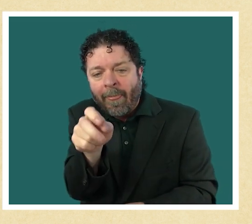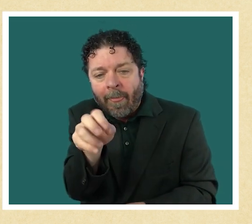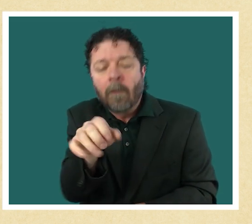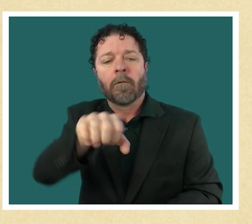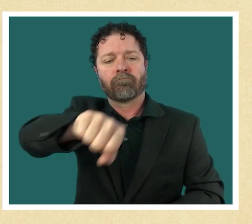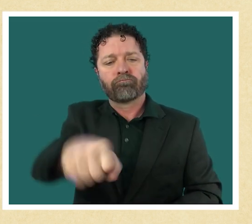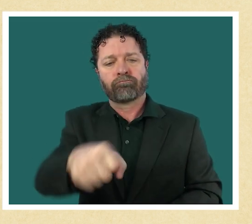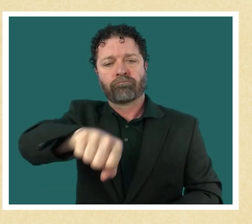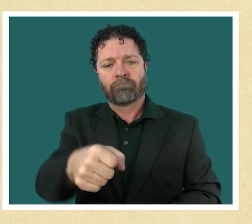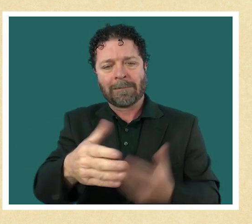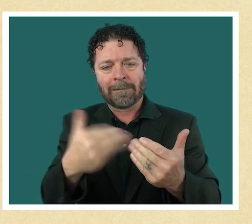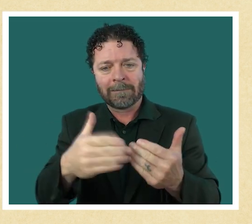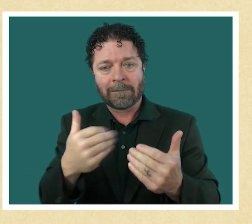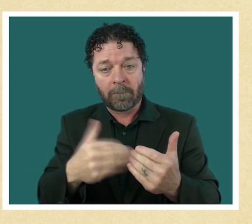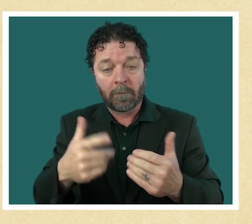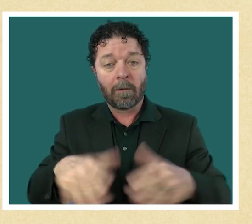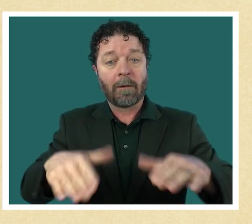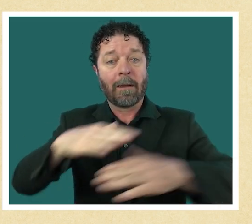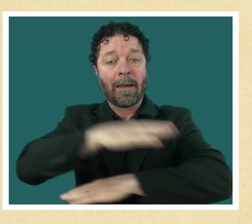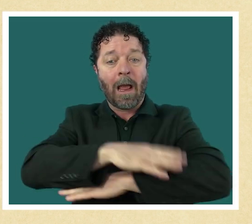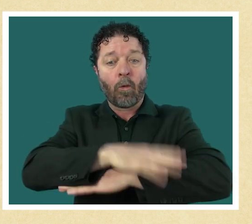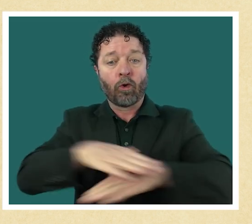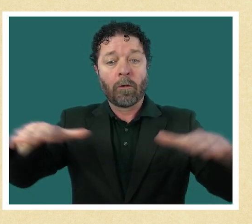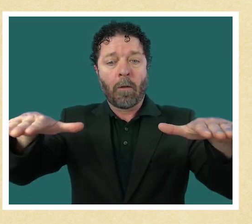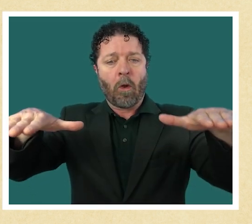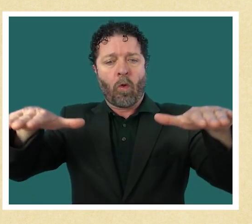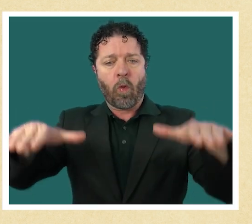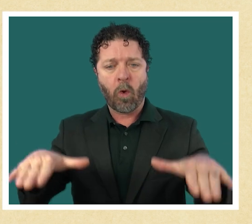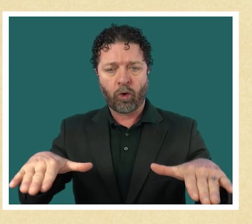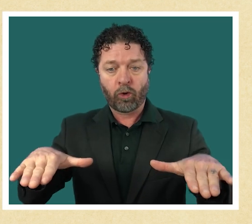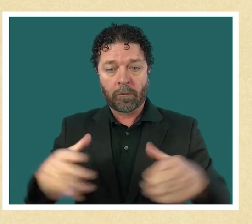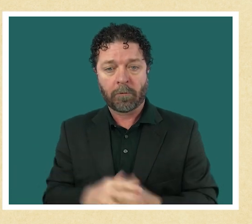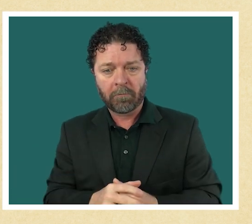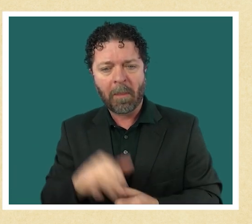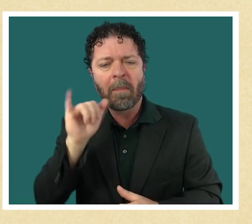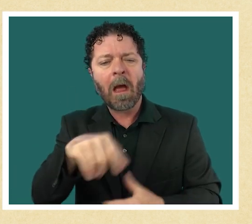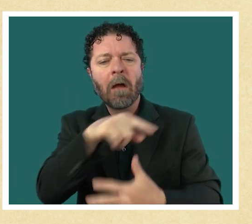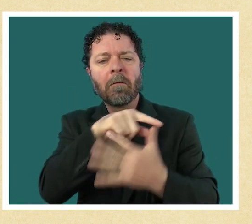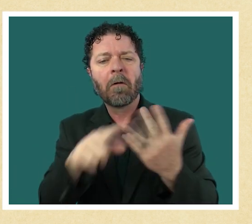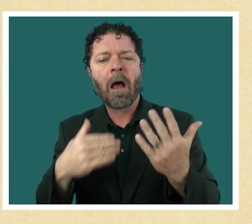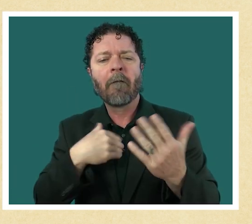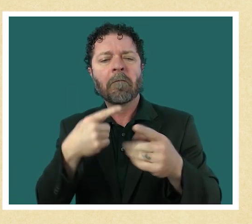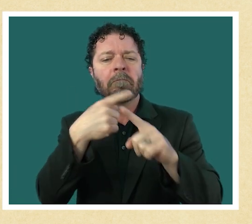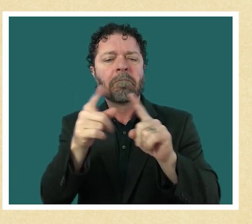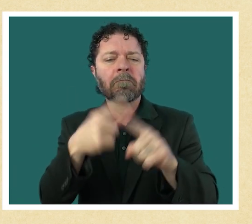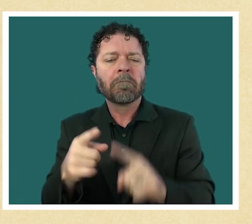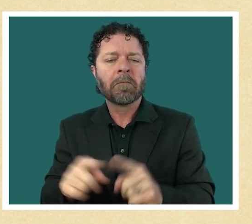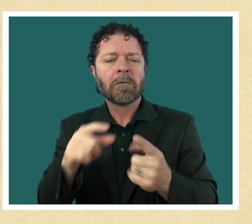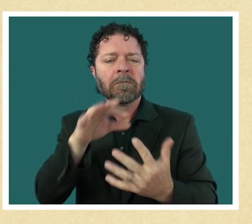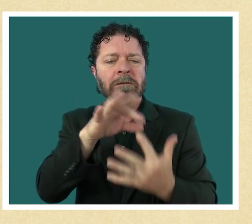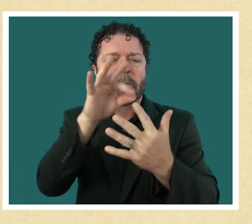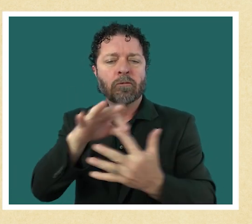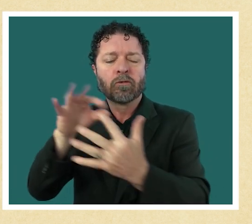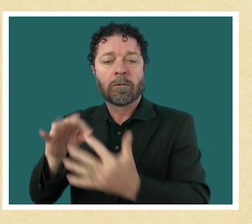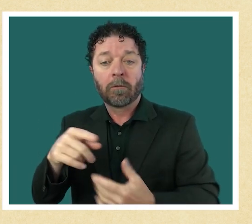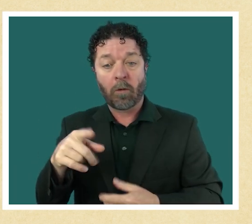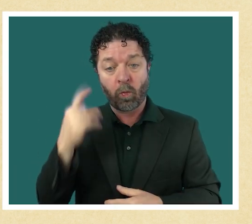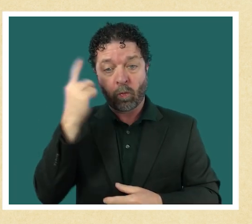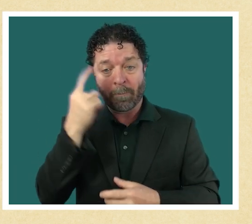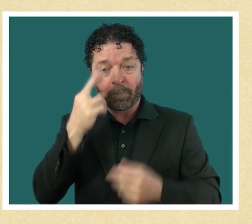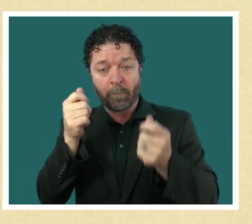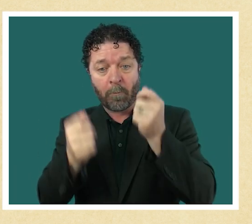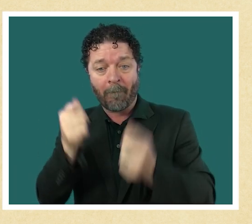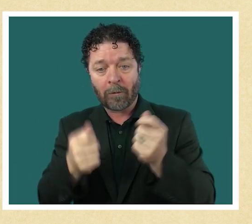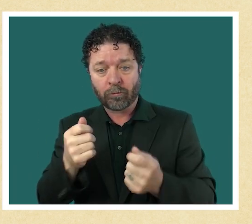lowering counter heights. There are exceptions, but generally speaking, reasonable modifications are made at the expense of